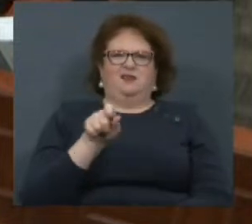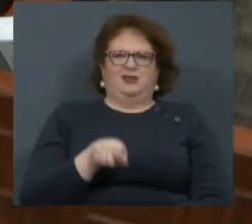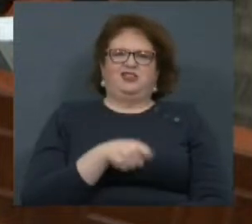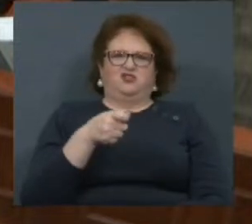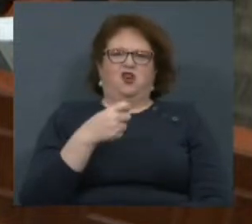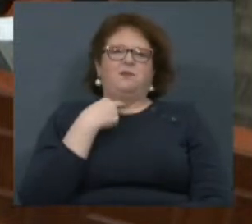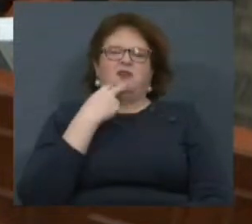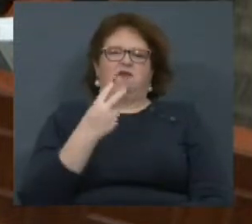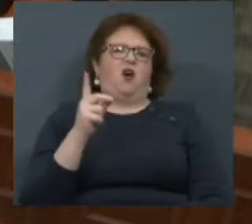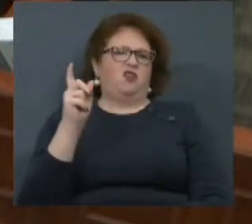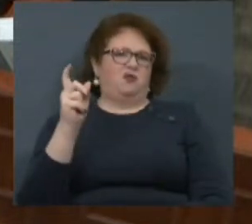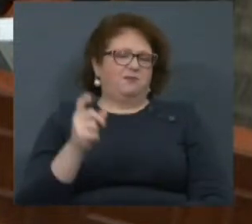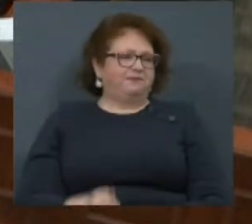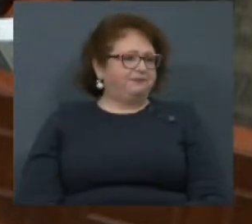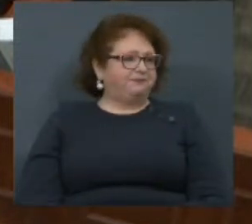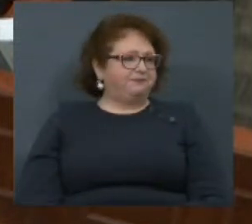if